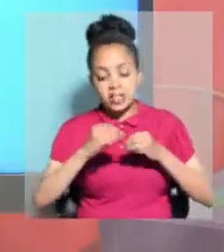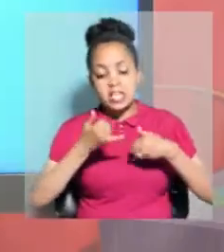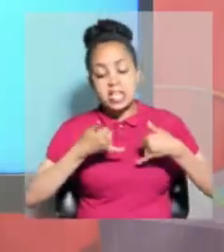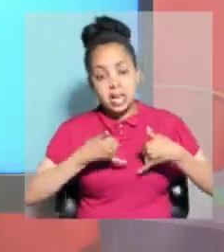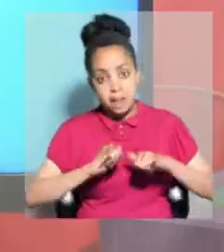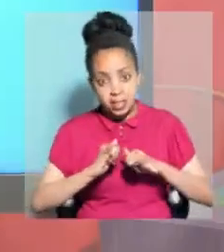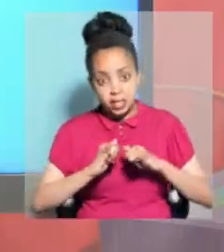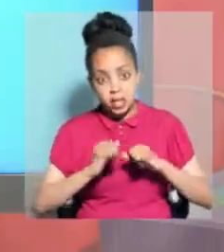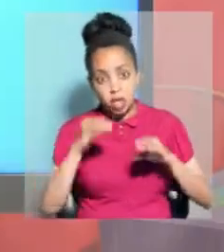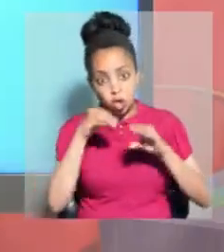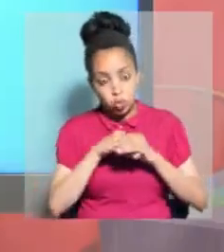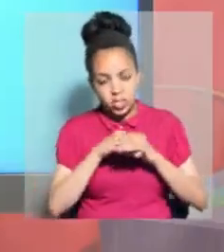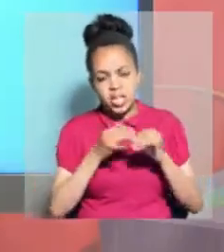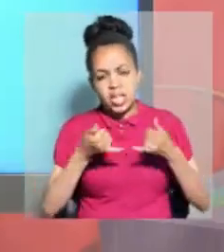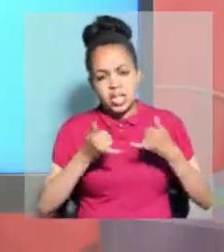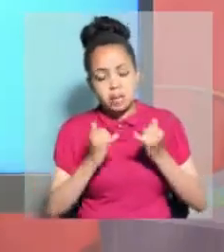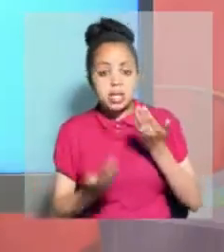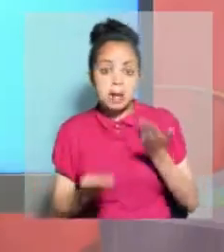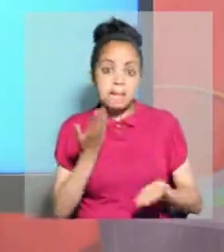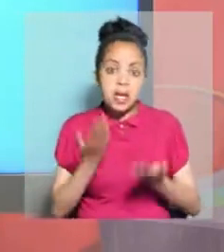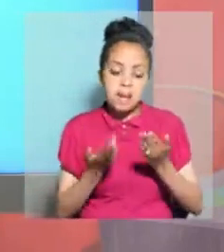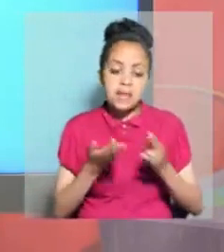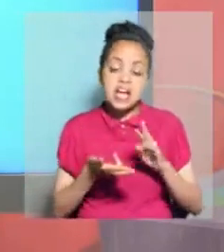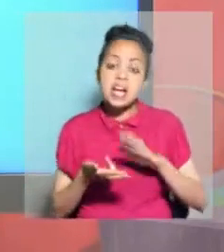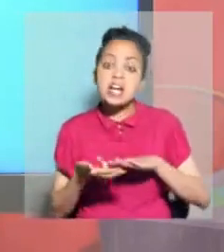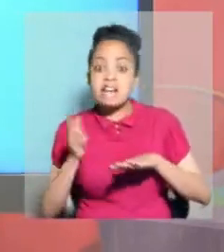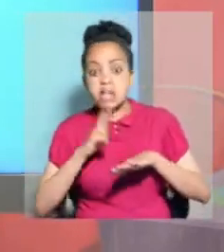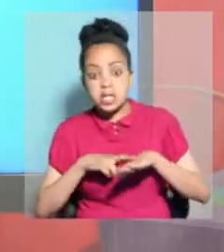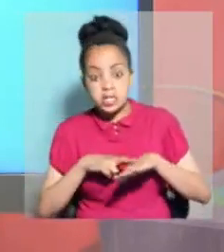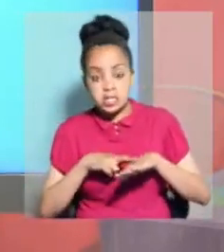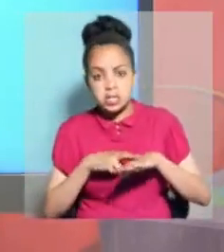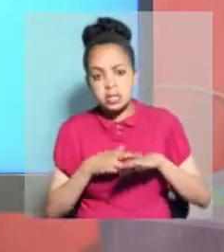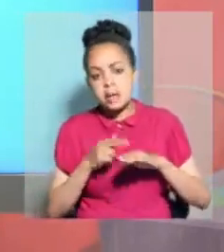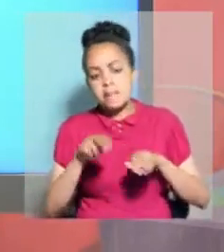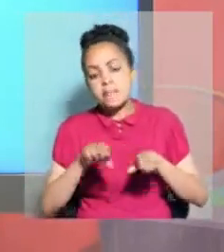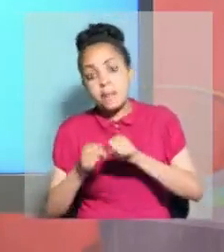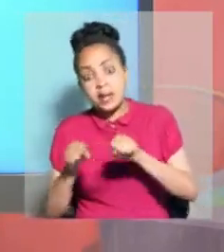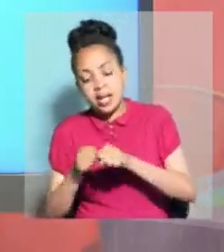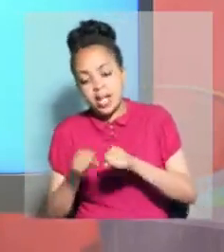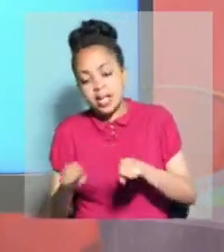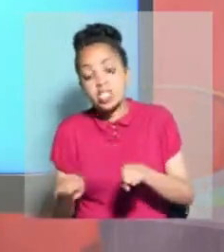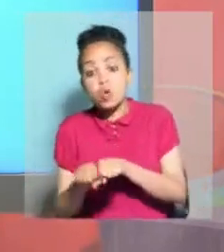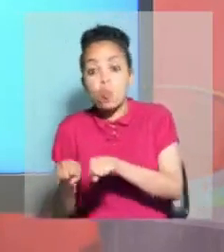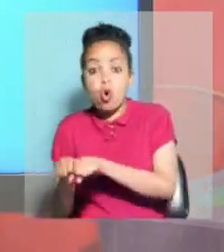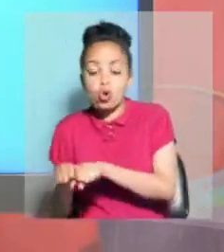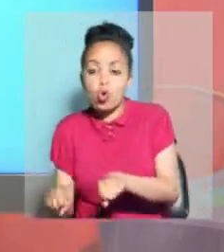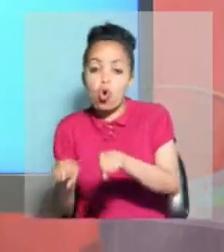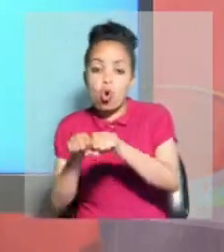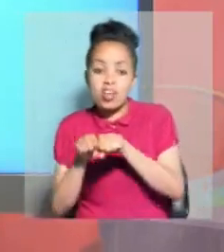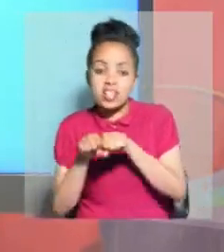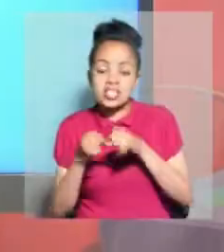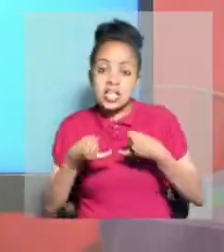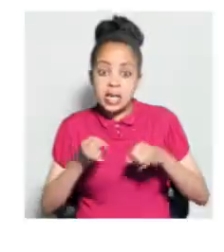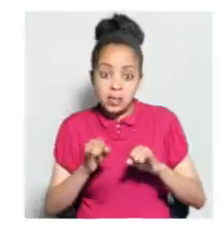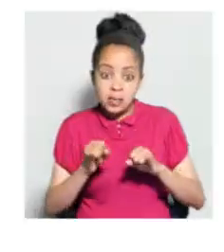inhibitor. Inhibitor may be reversed by breaking the bond that holds